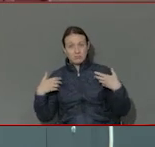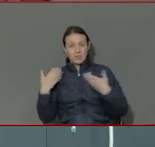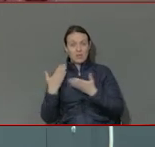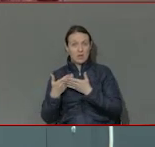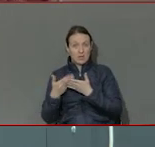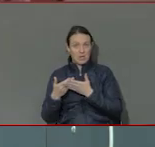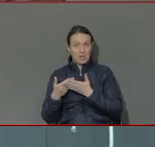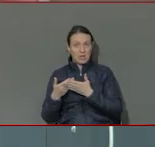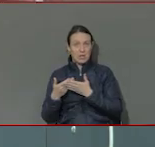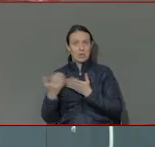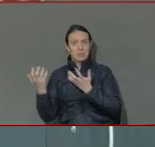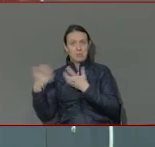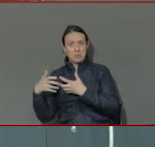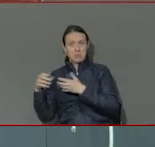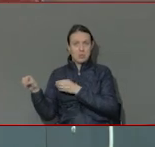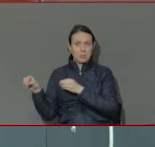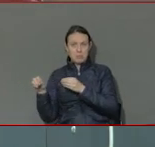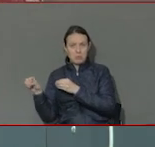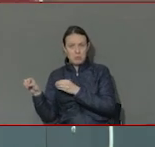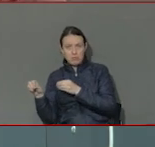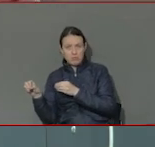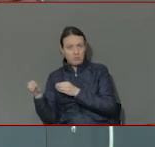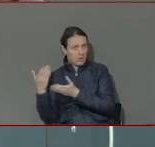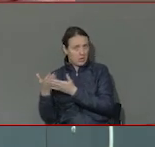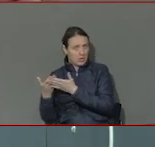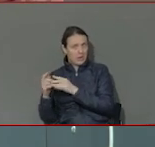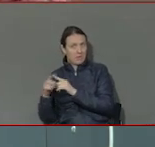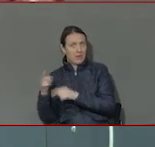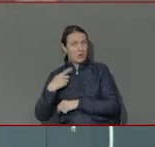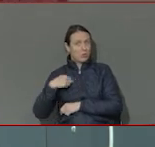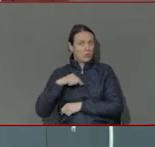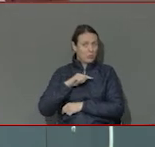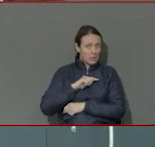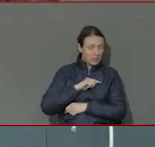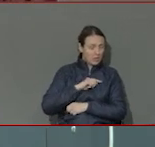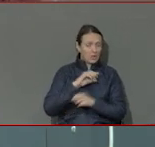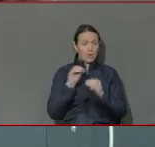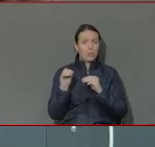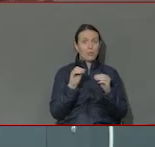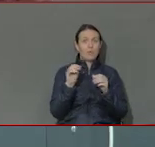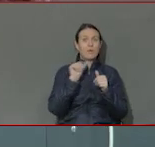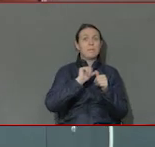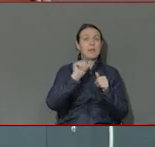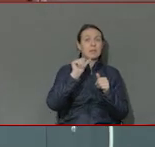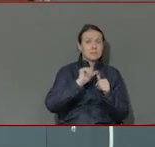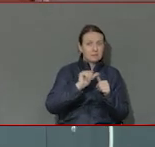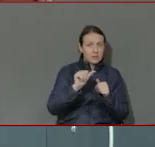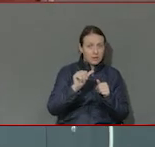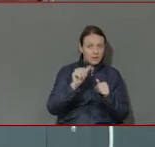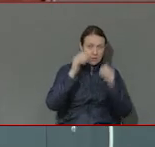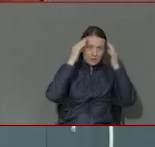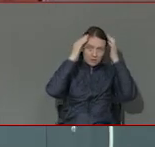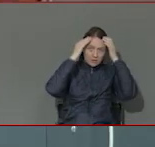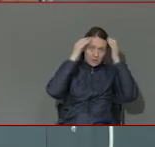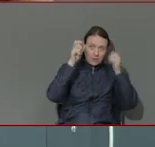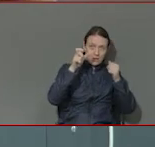coordinate and they can move. But for us, because of we have a larger cranium, it allows for